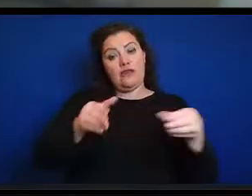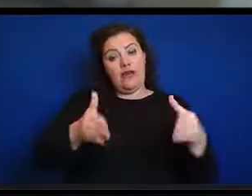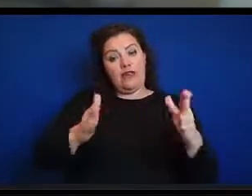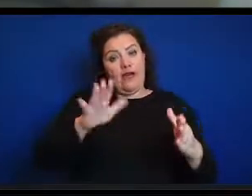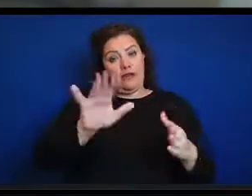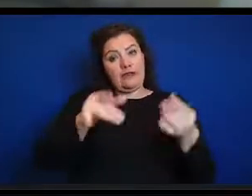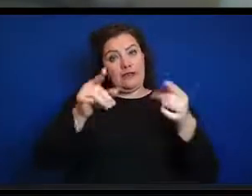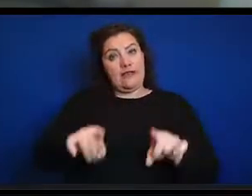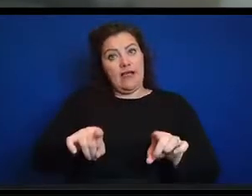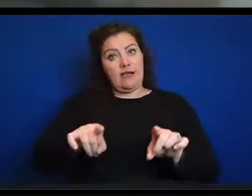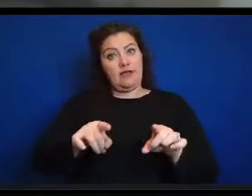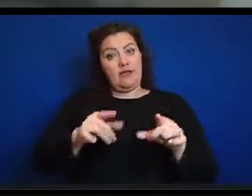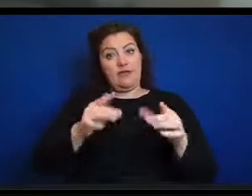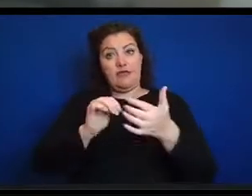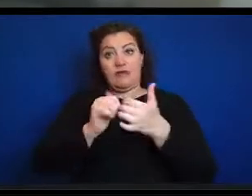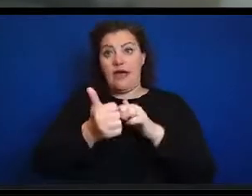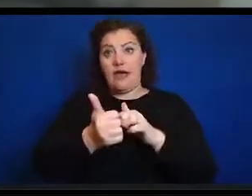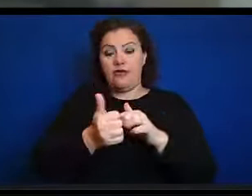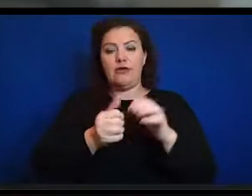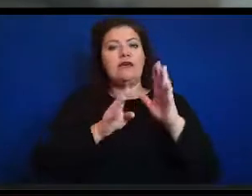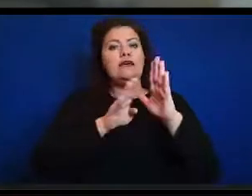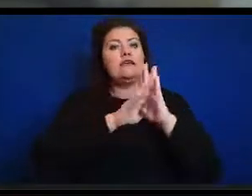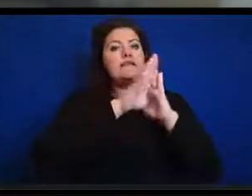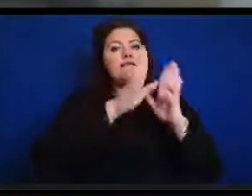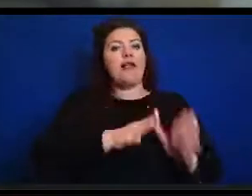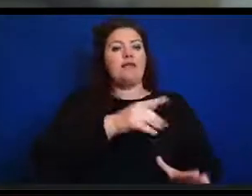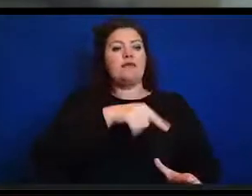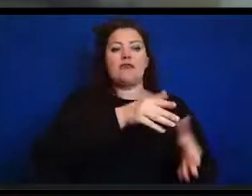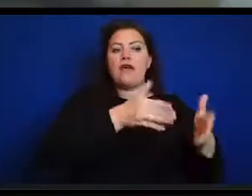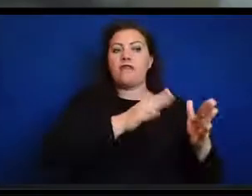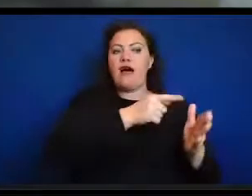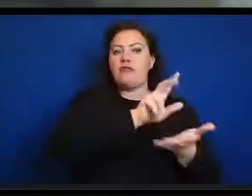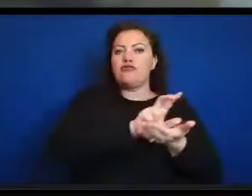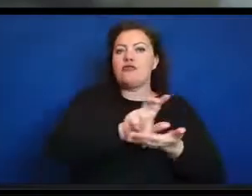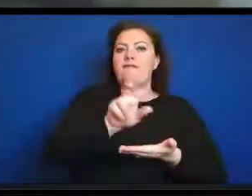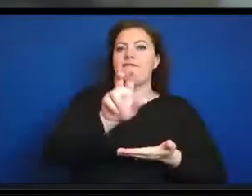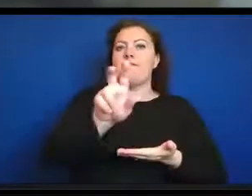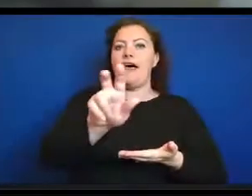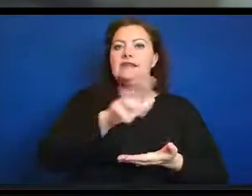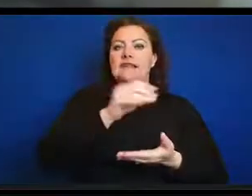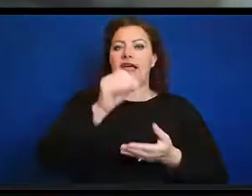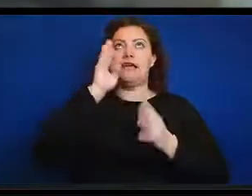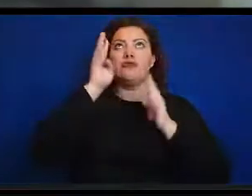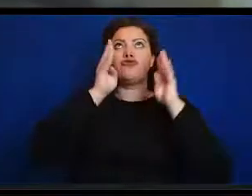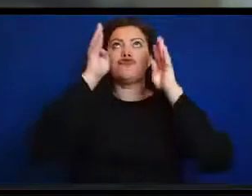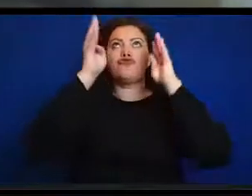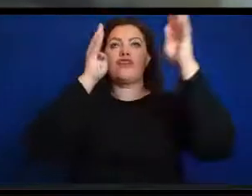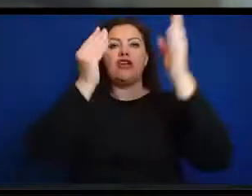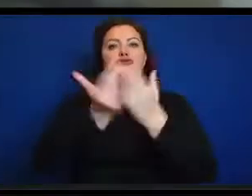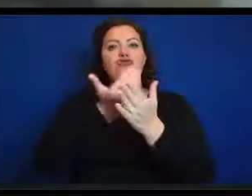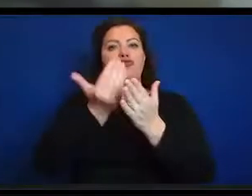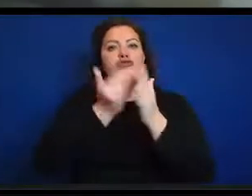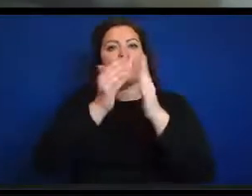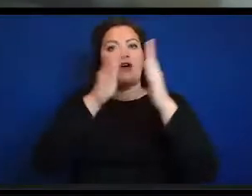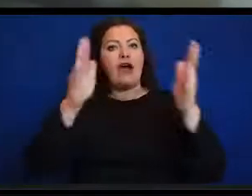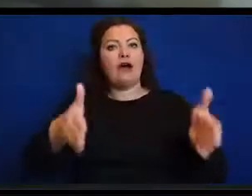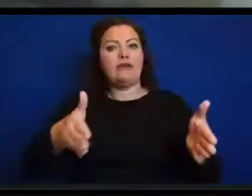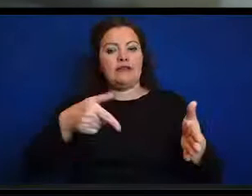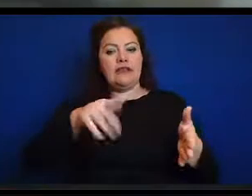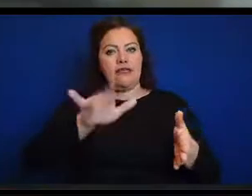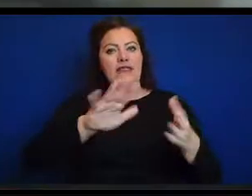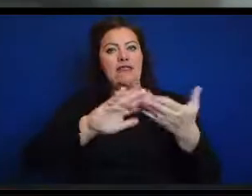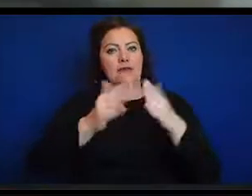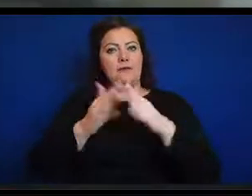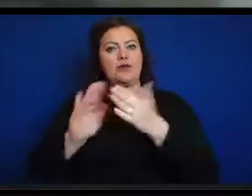happen through developers who are allowed to invest and create new housing in these